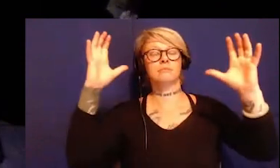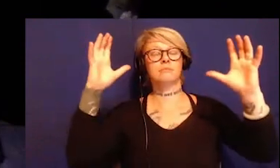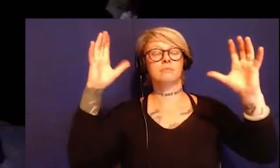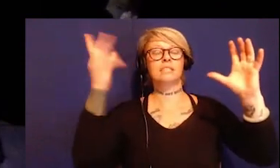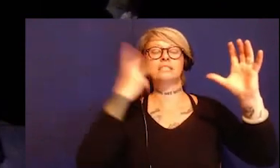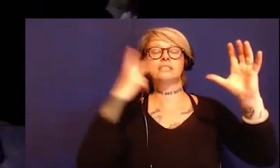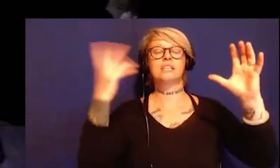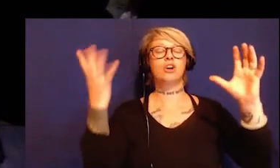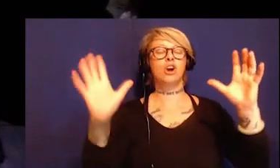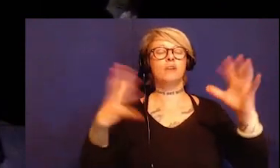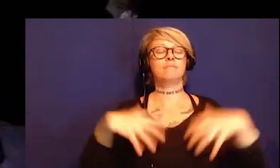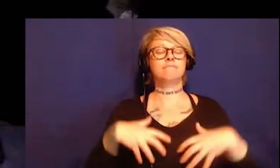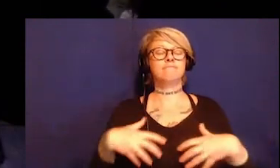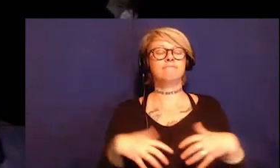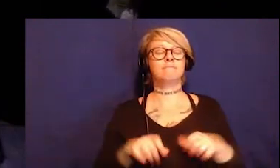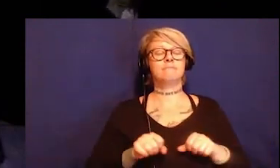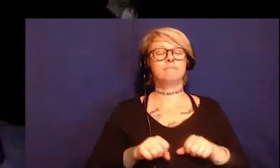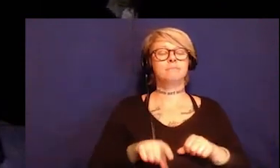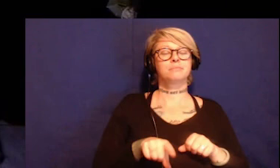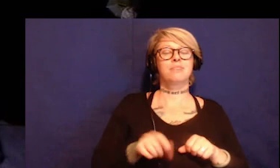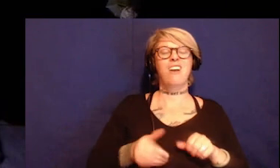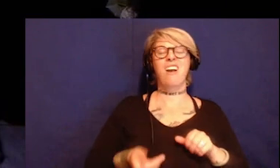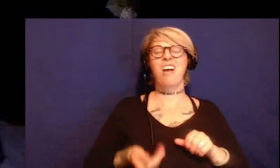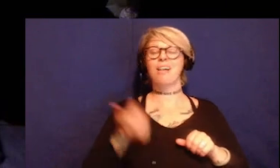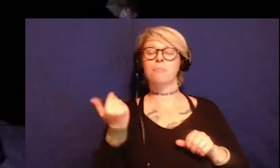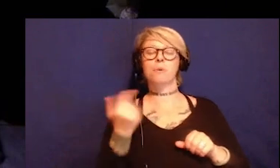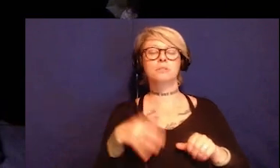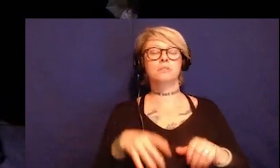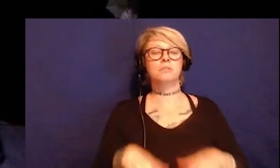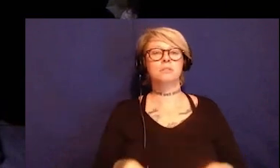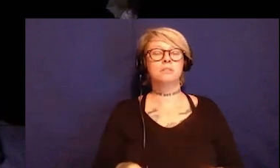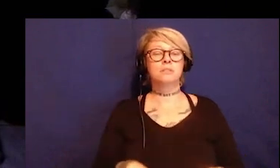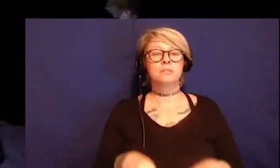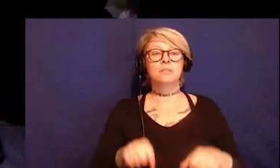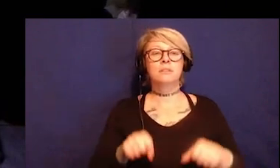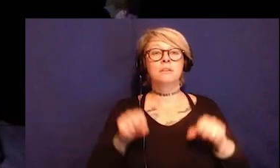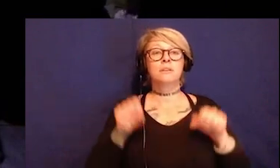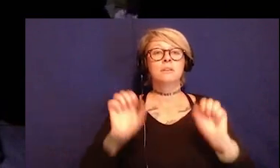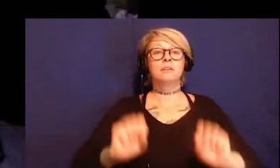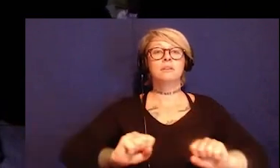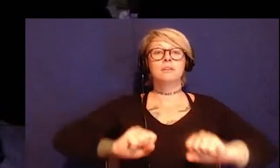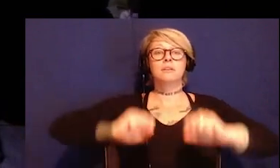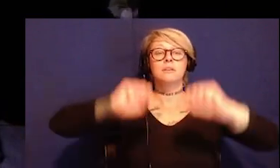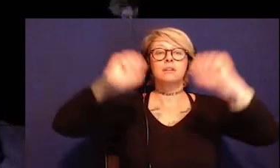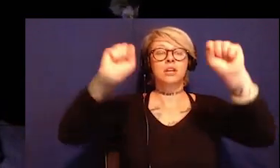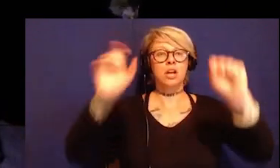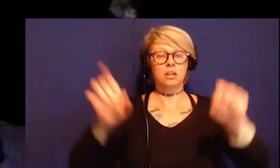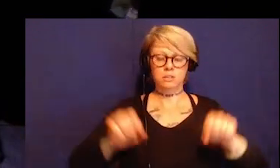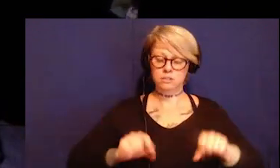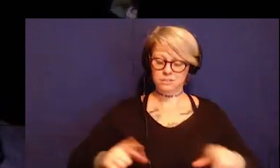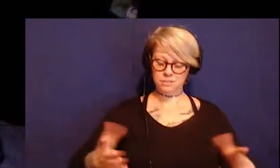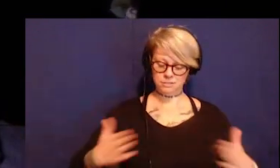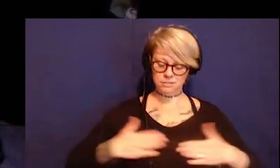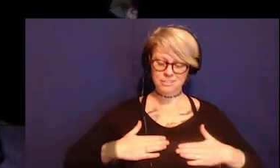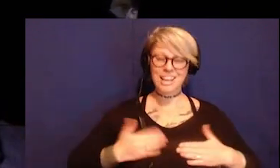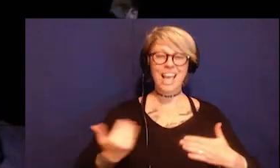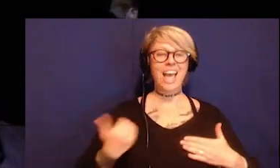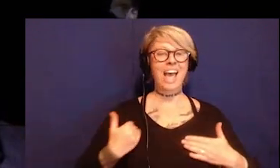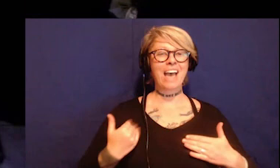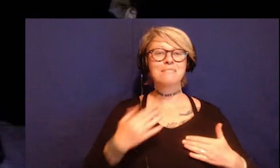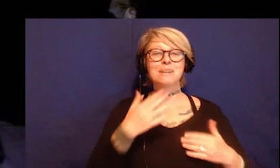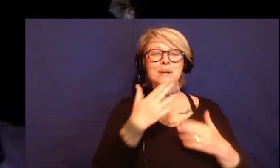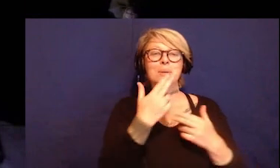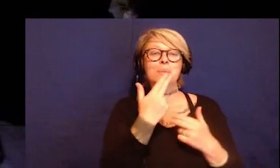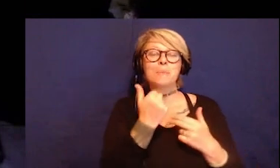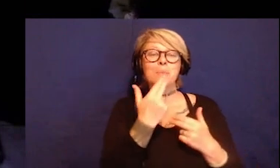fills Betty's mind. Darby goes to lift up her shirt to expose her breasts, but her nipples are covered by tiny